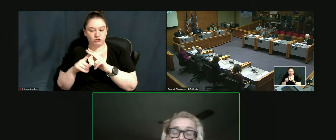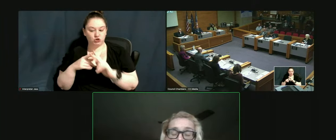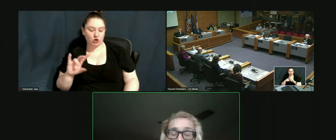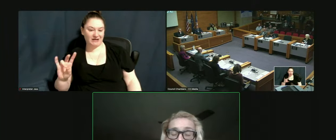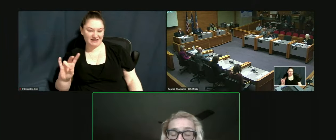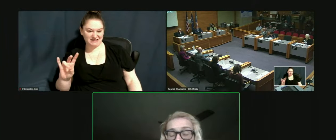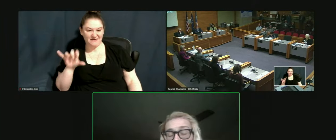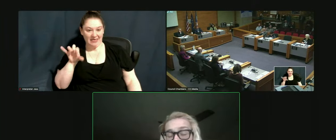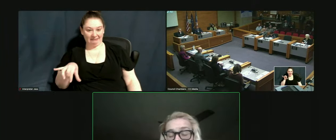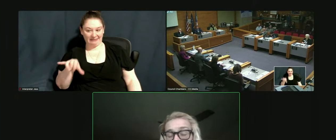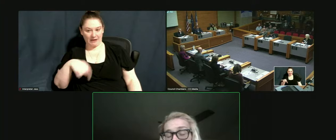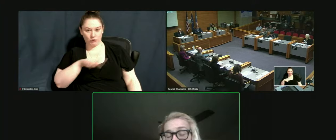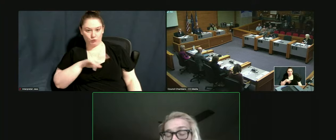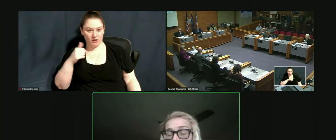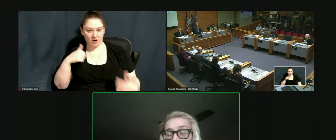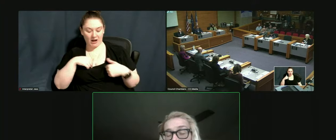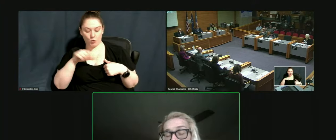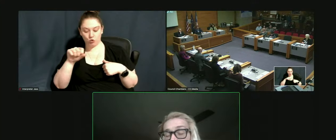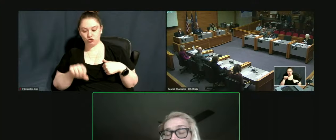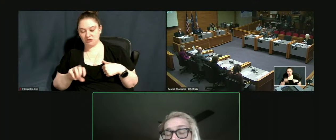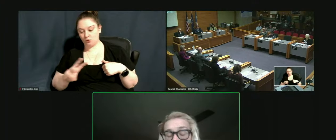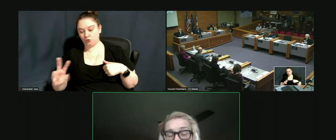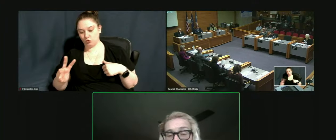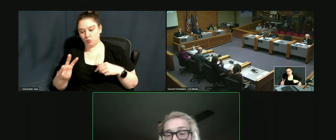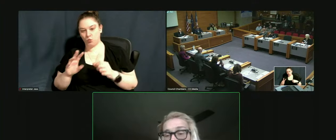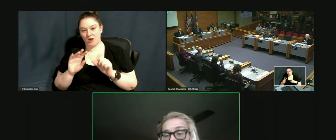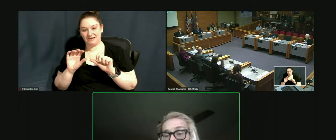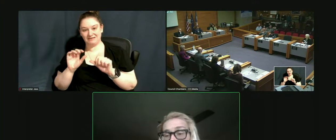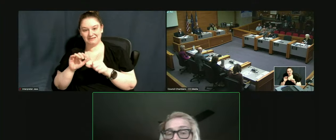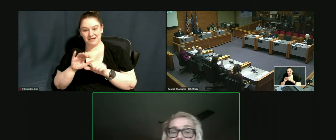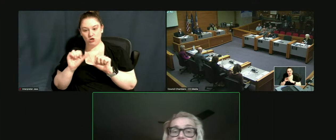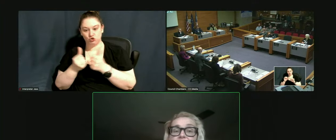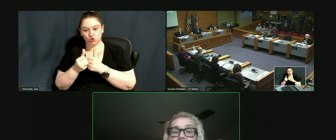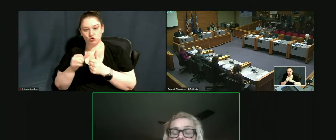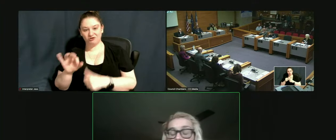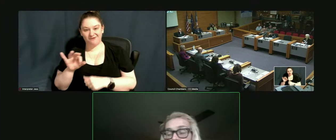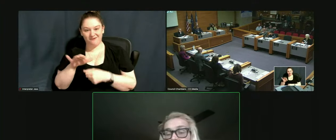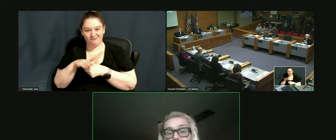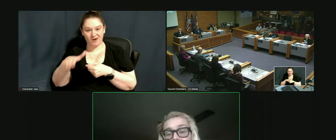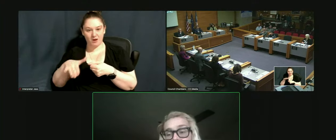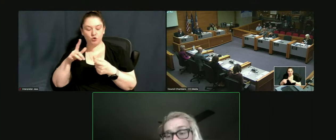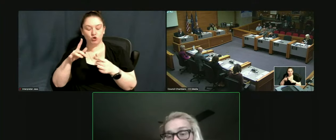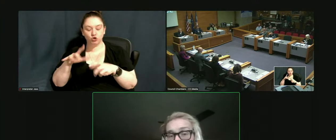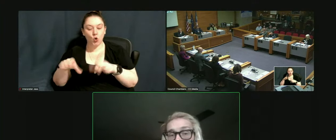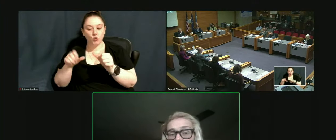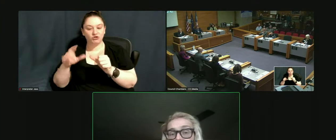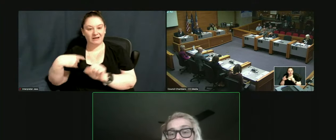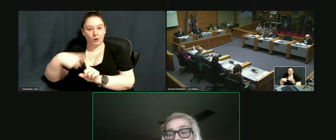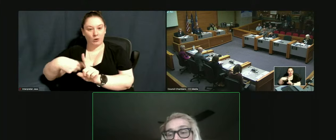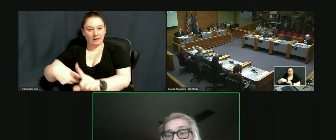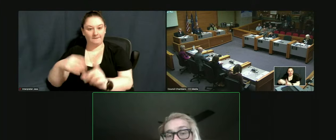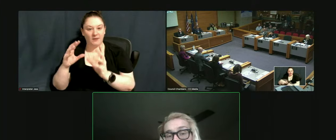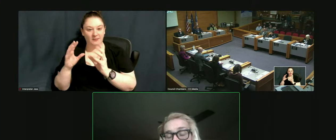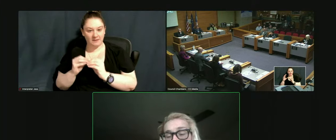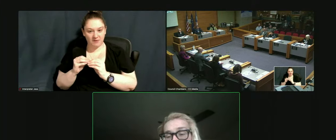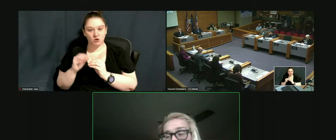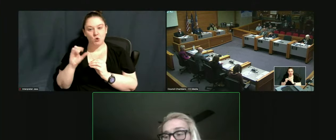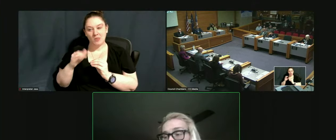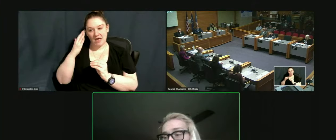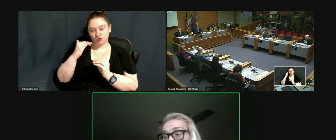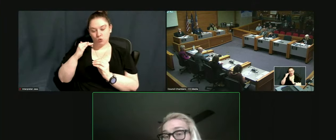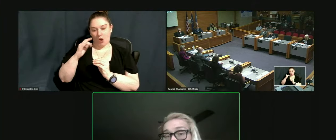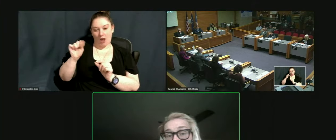is where the Southwest Association of Neighbors holds its monthly meetings. So hence the venue space and hence this